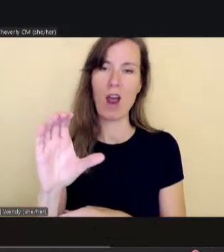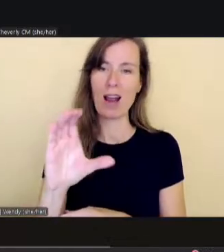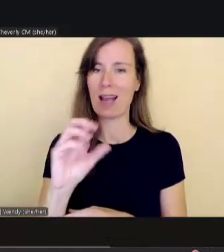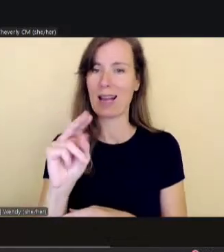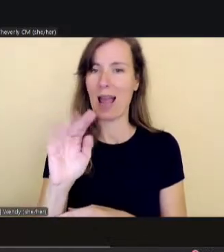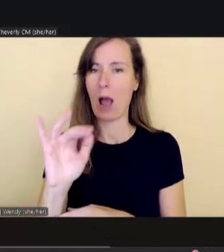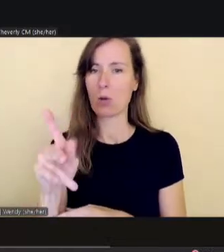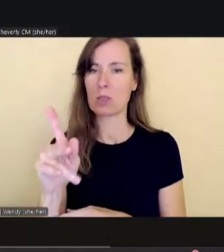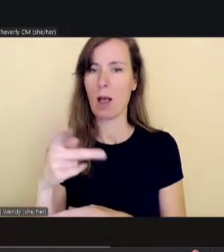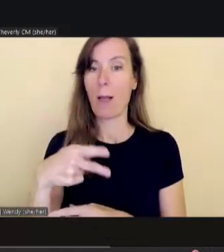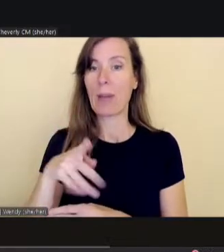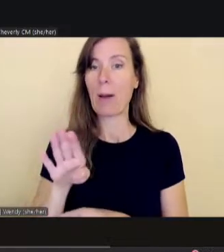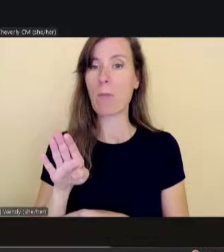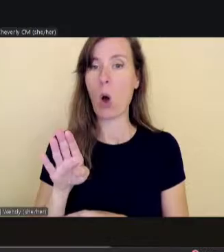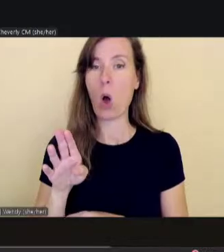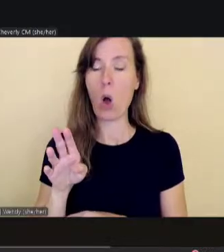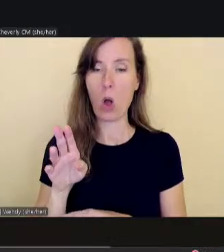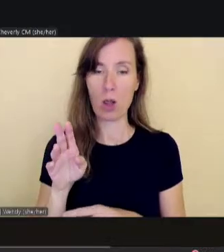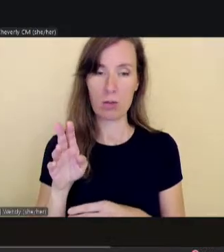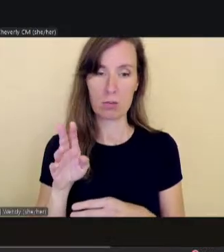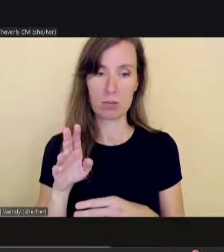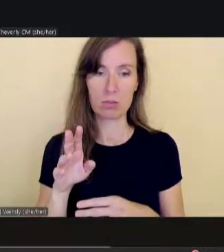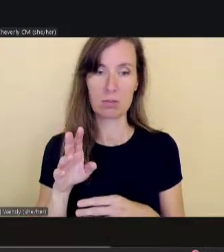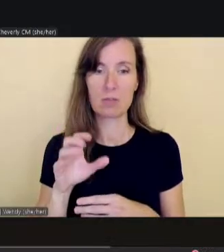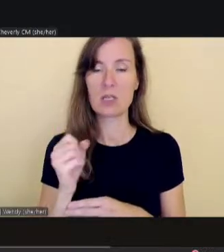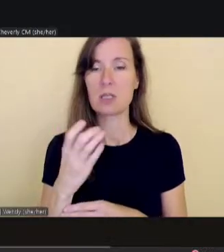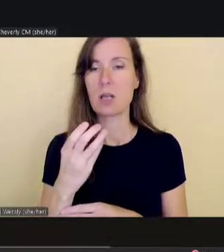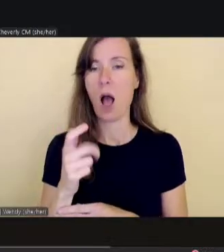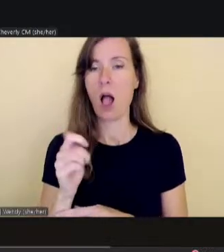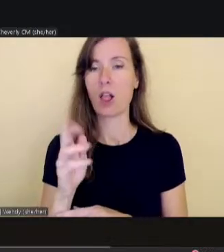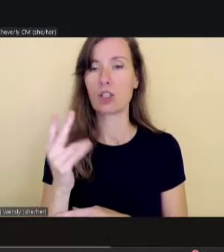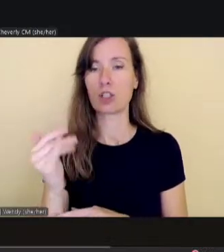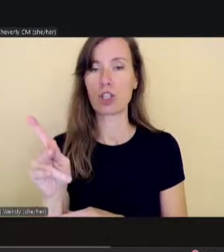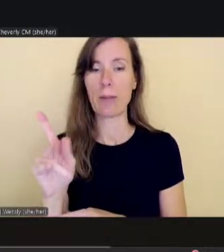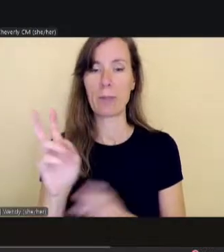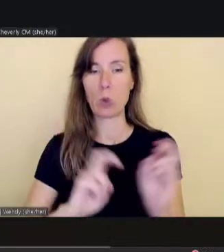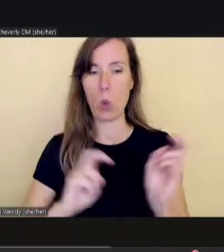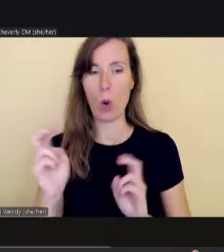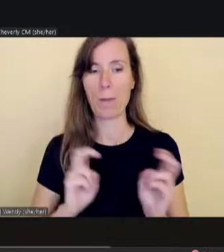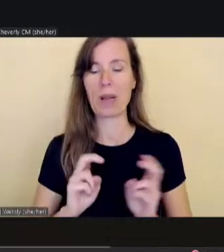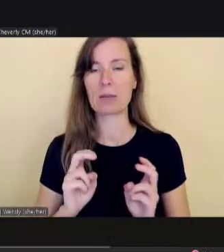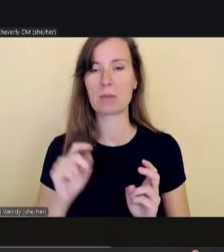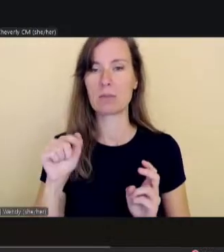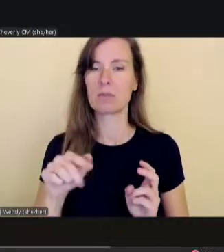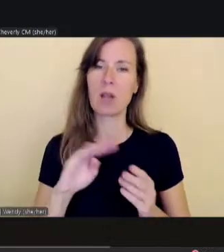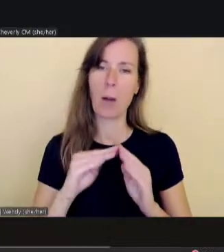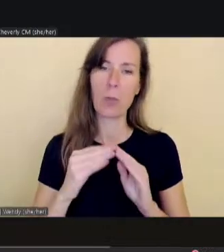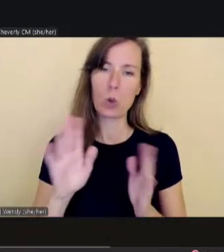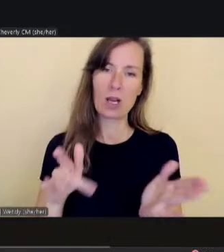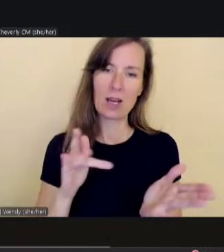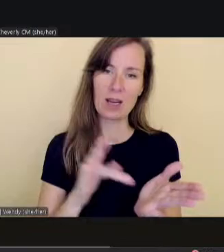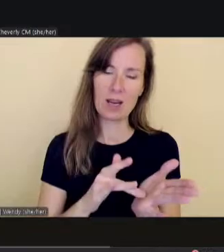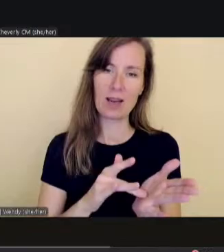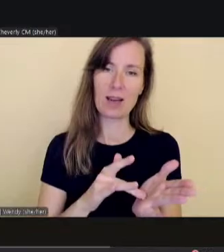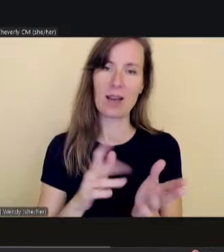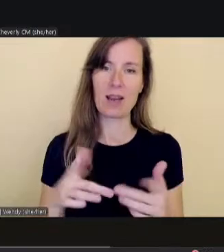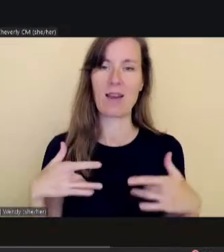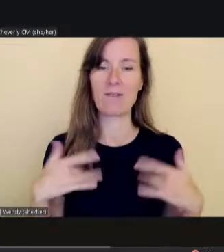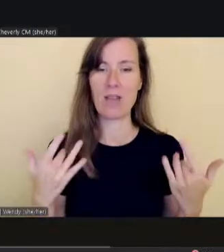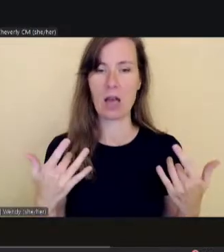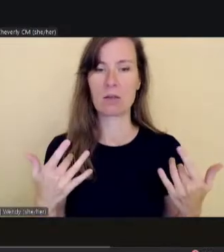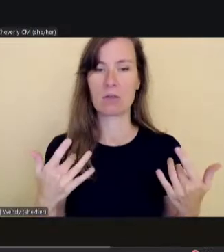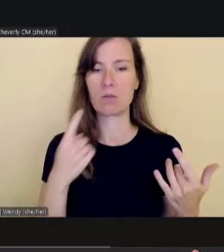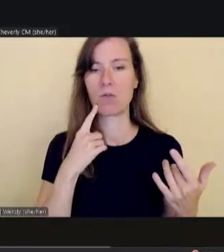a community-centered event promoting recreation, connection, and educational support for